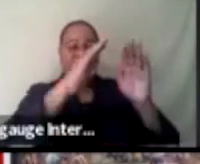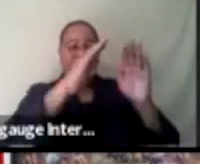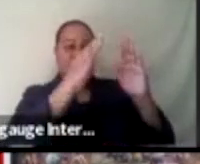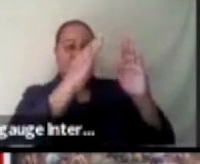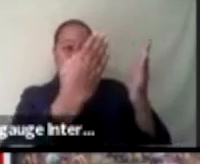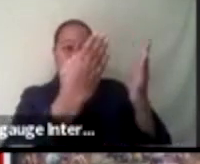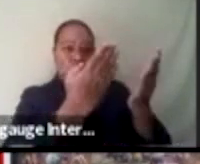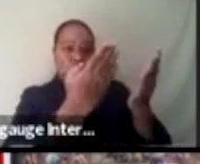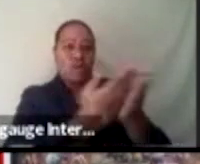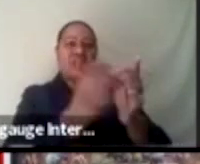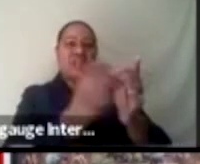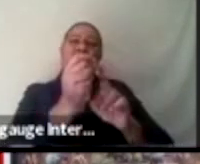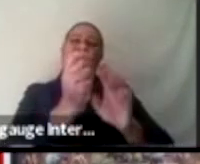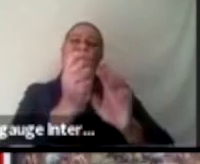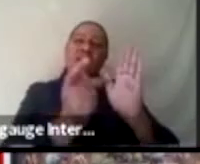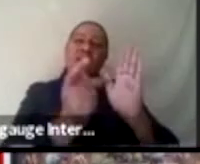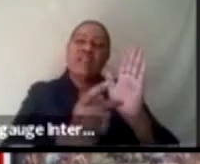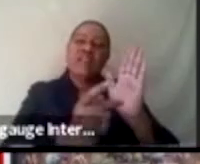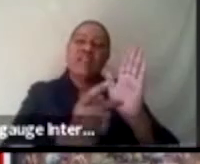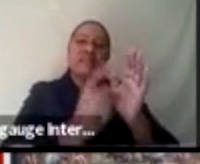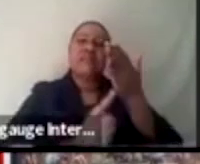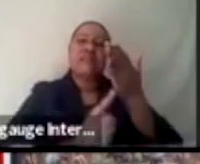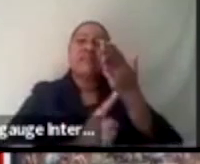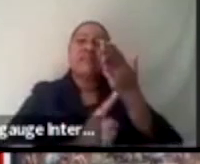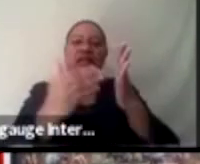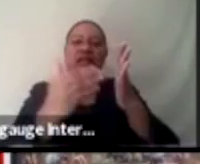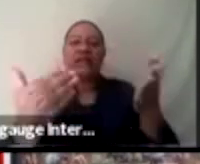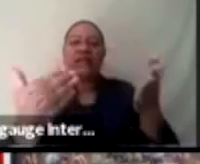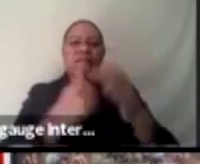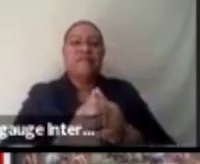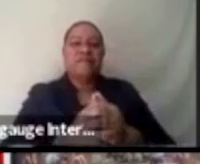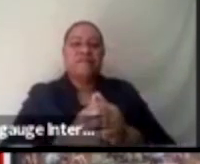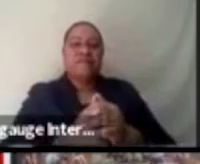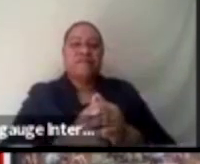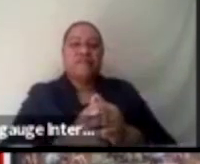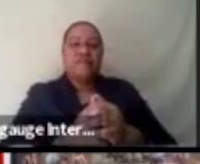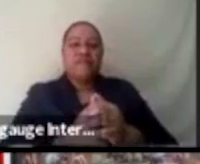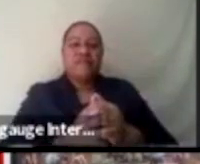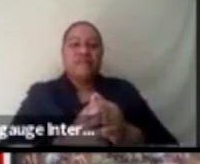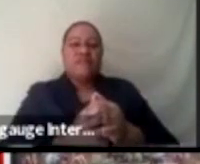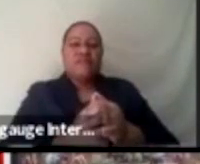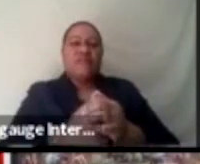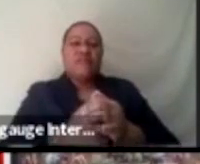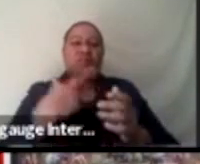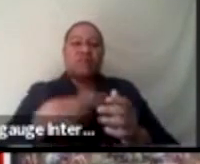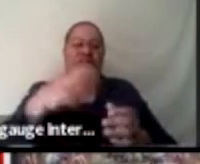political decisions are increasingly settled based on geopolitical considerations,